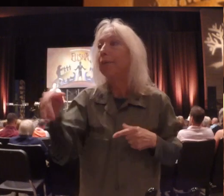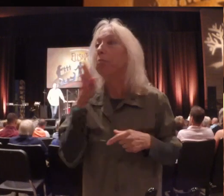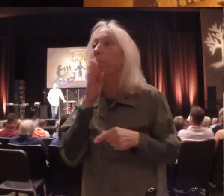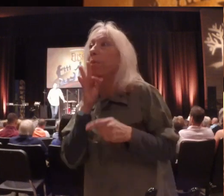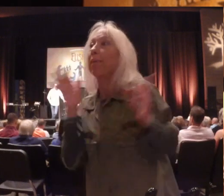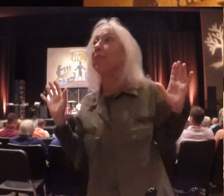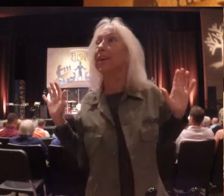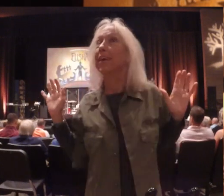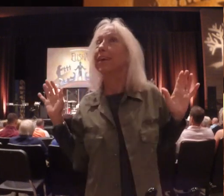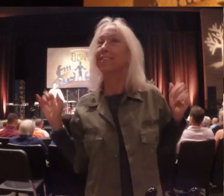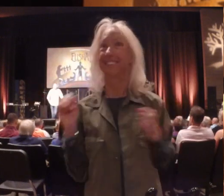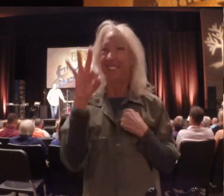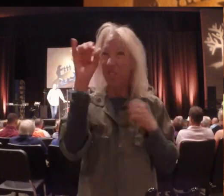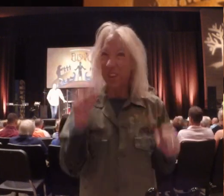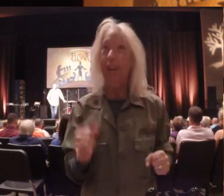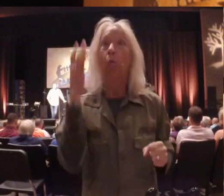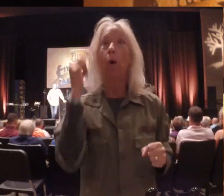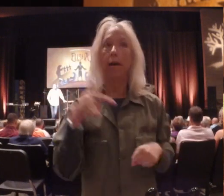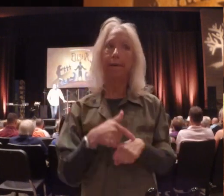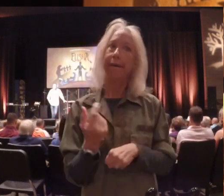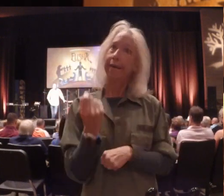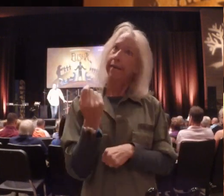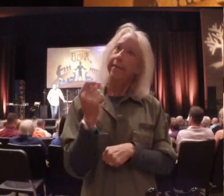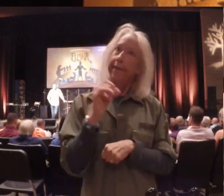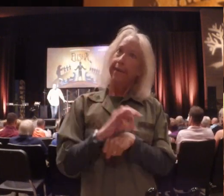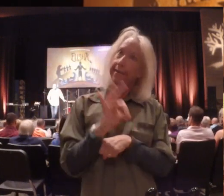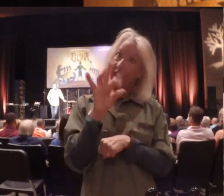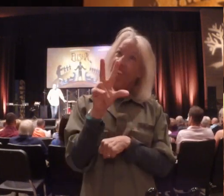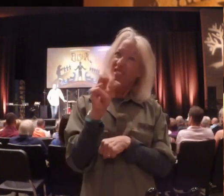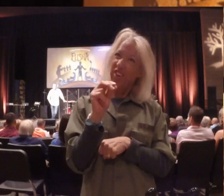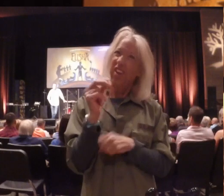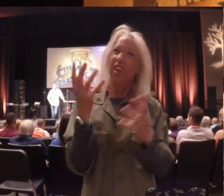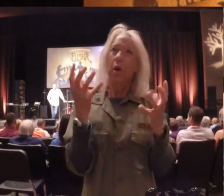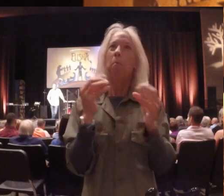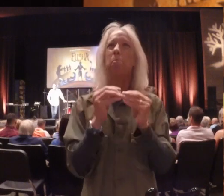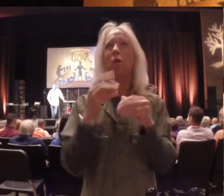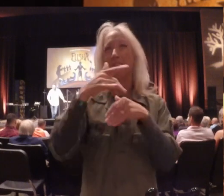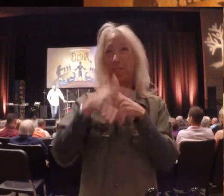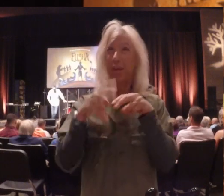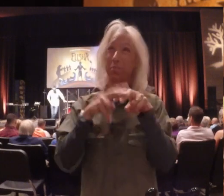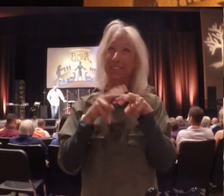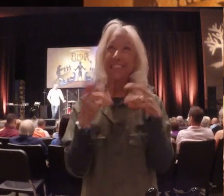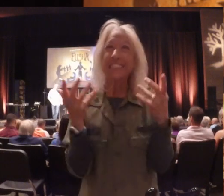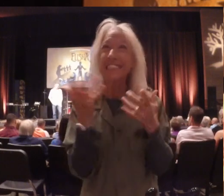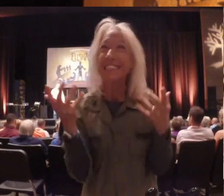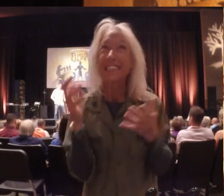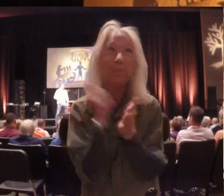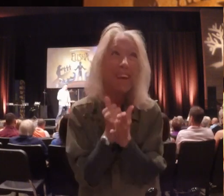Listen, help us out, okay? We want to make room for people to come to know Jesus at Orchard Church, and everybody